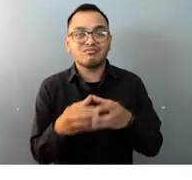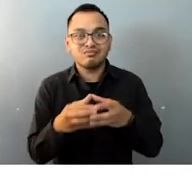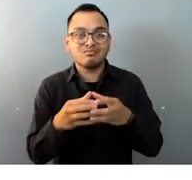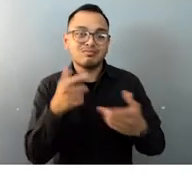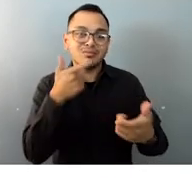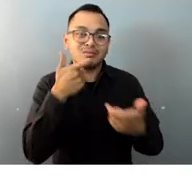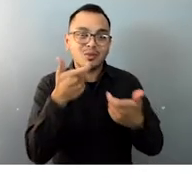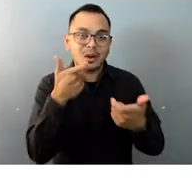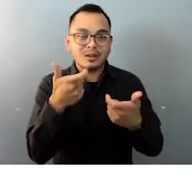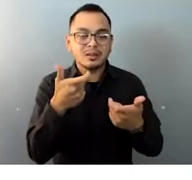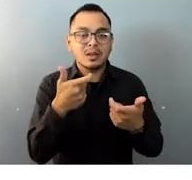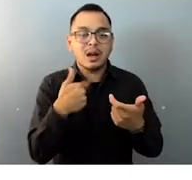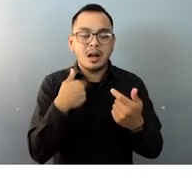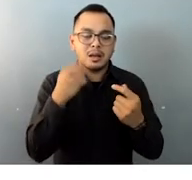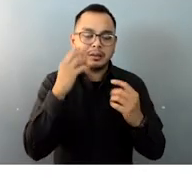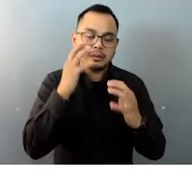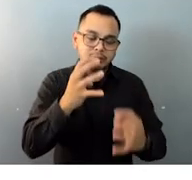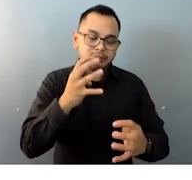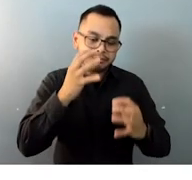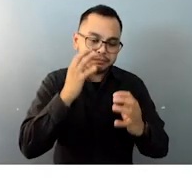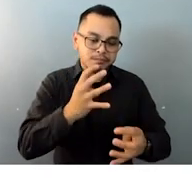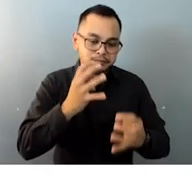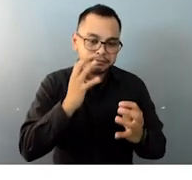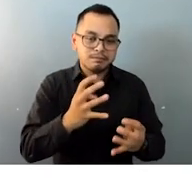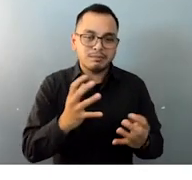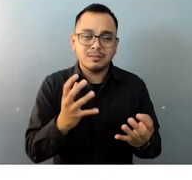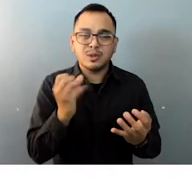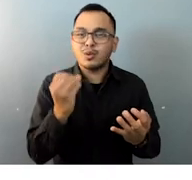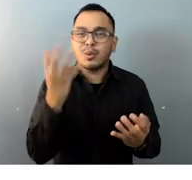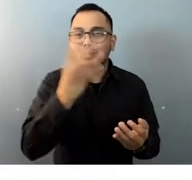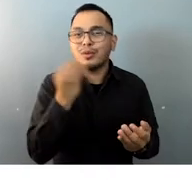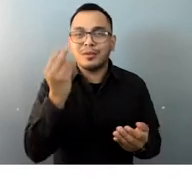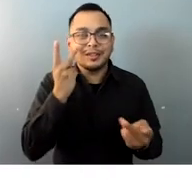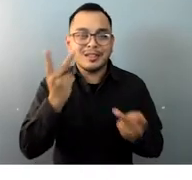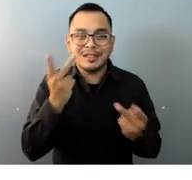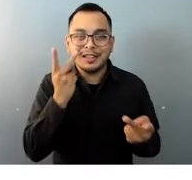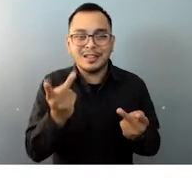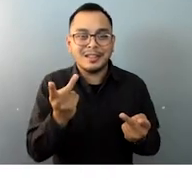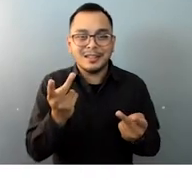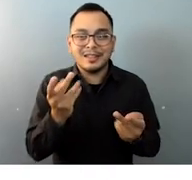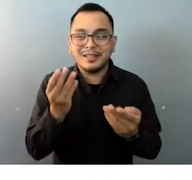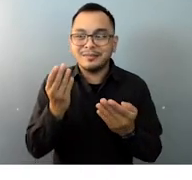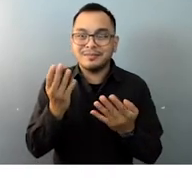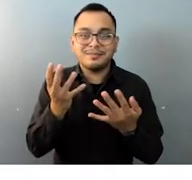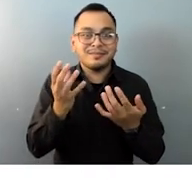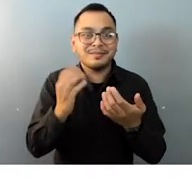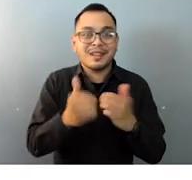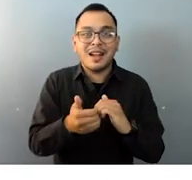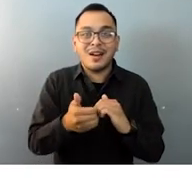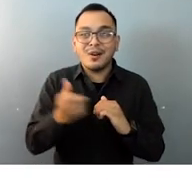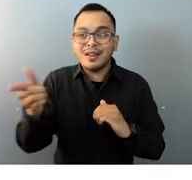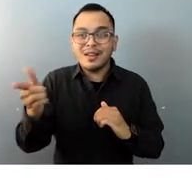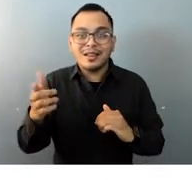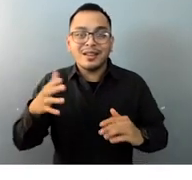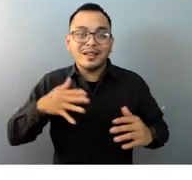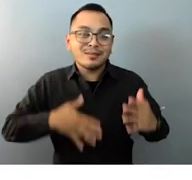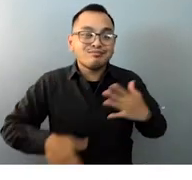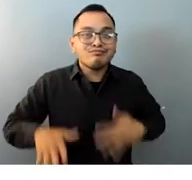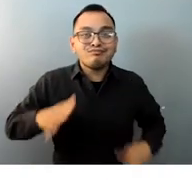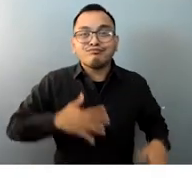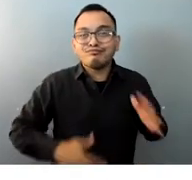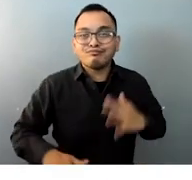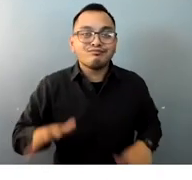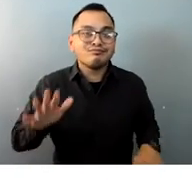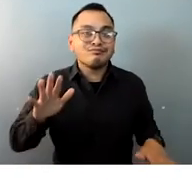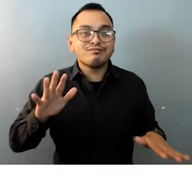all showed up for the big production, I wept. I really wept because it was so beautiful to see just the way he